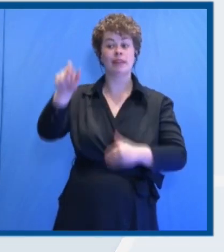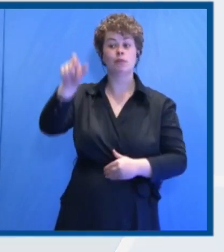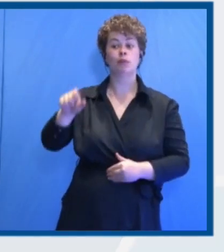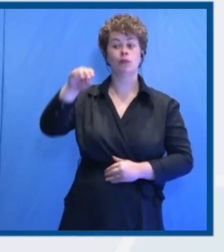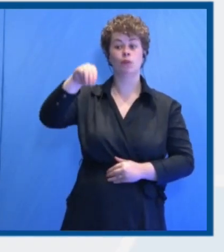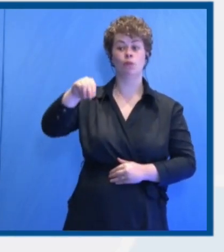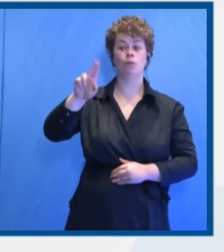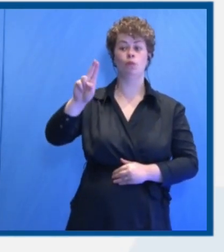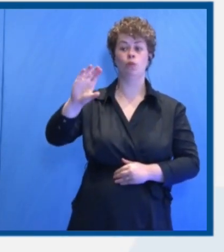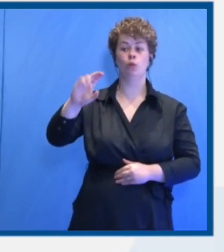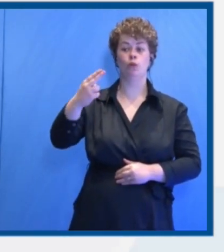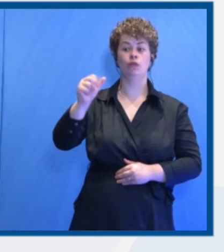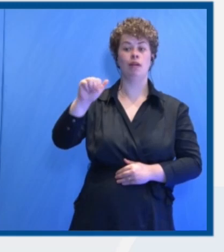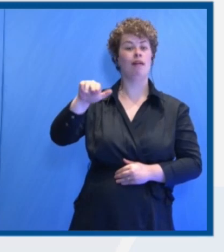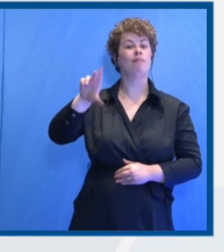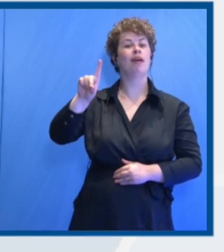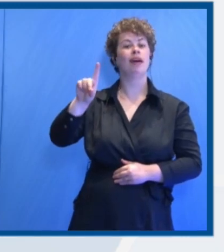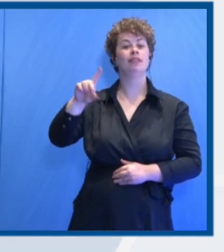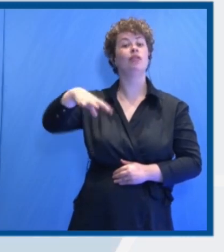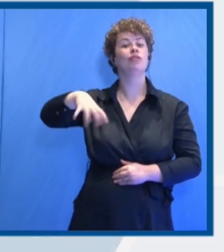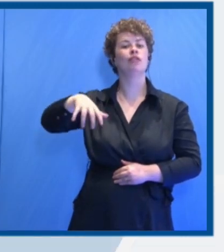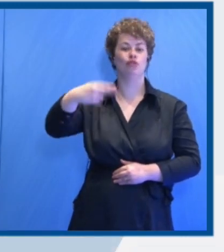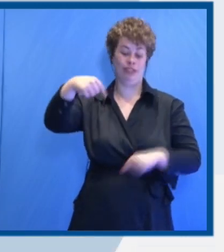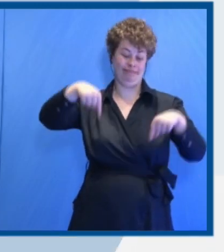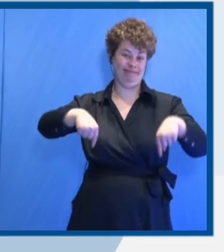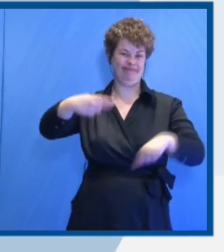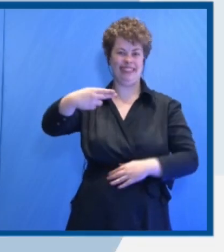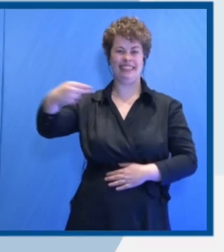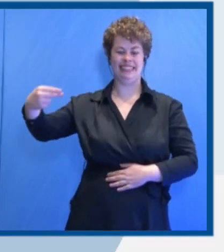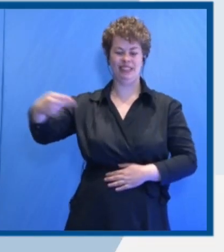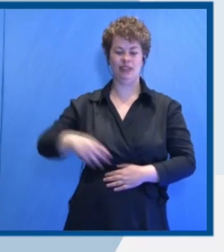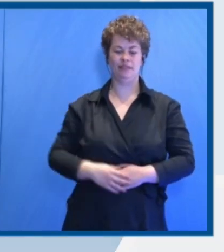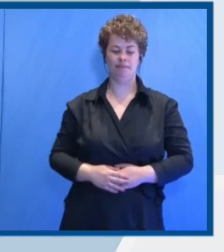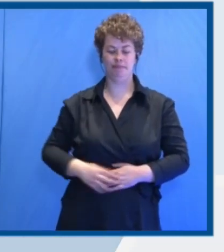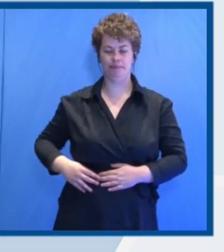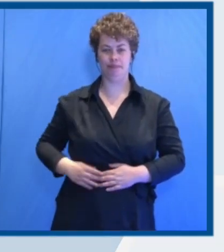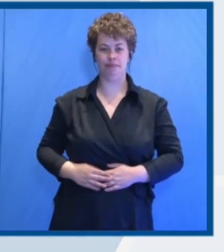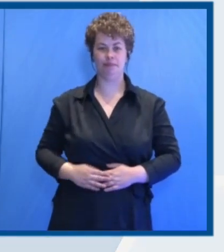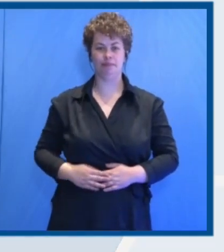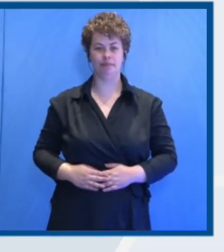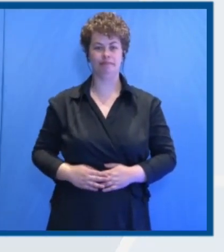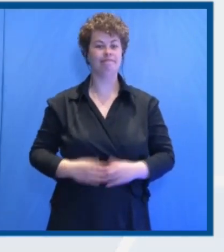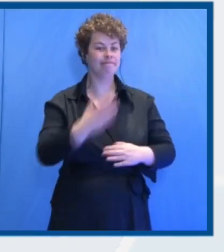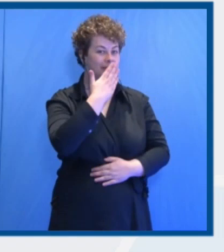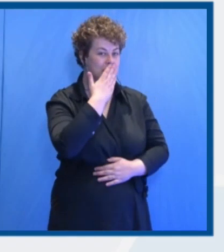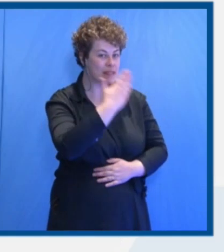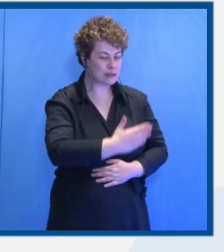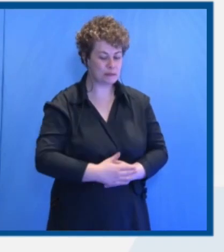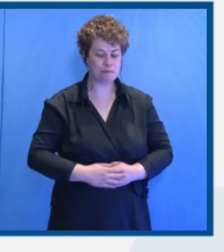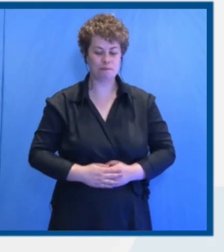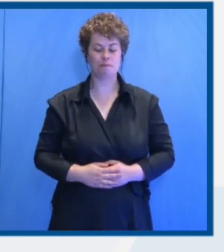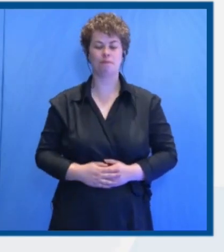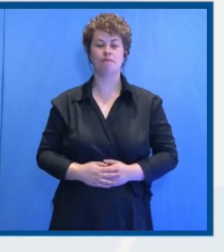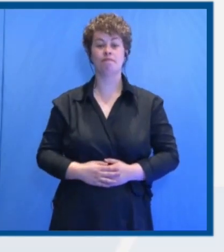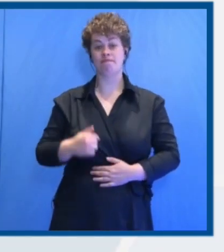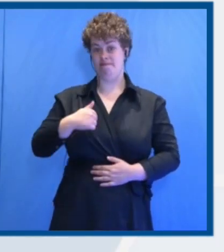moderator. On behalf of Ministry of Environment and Forestry, I would like to present our commitment